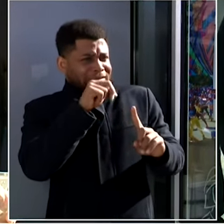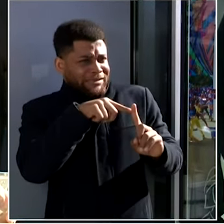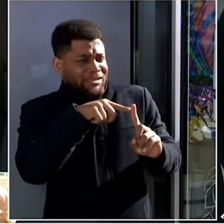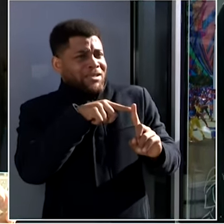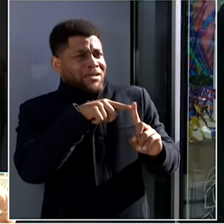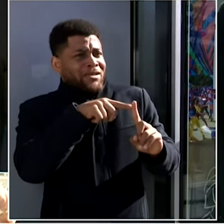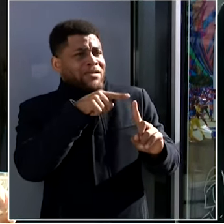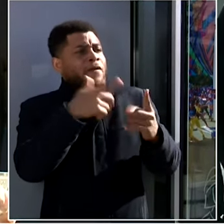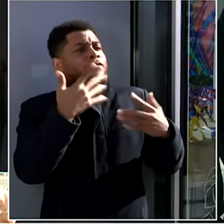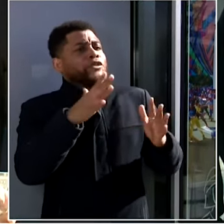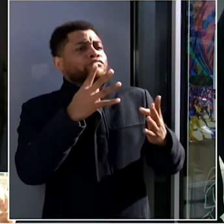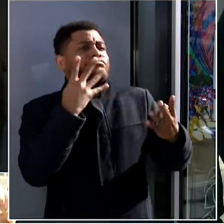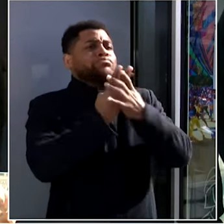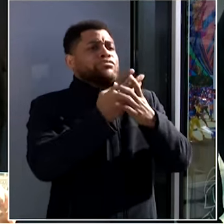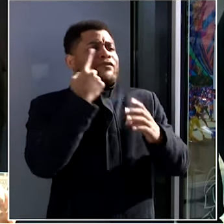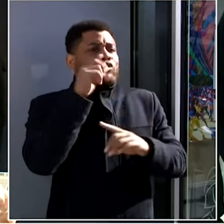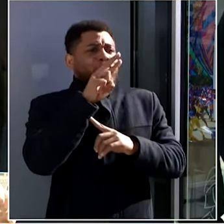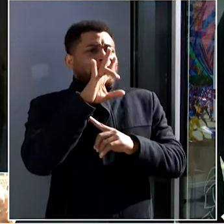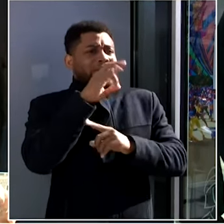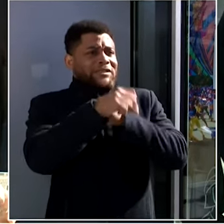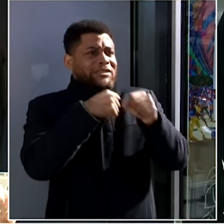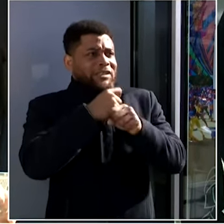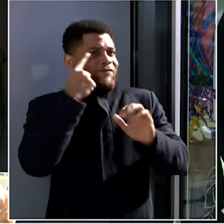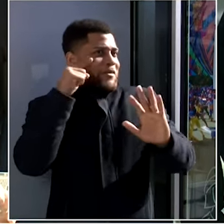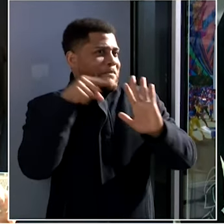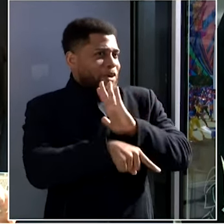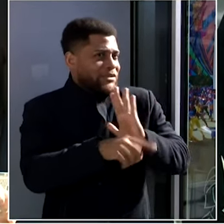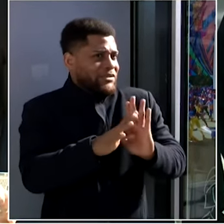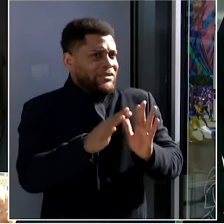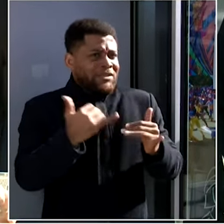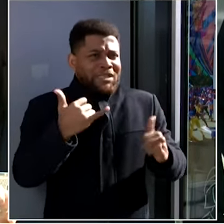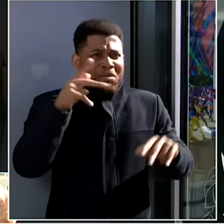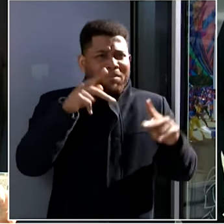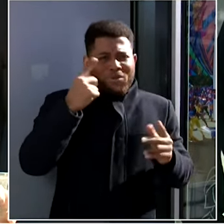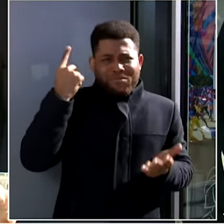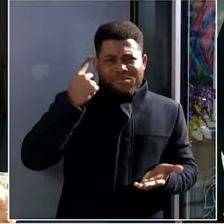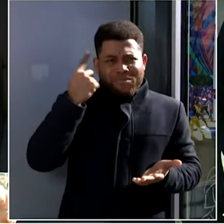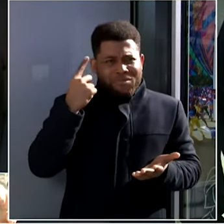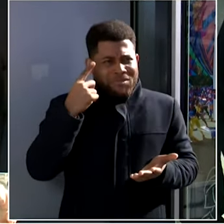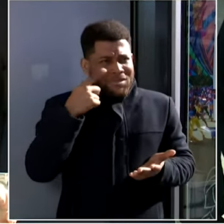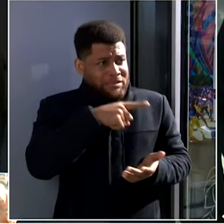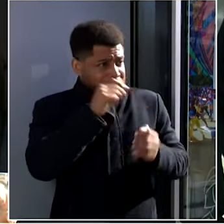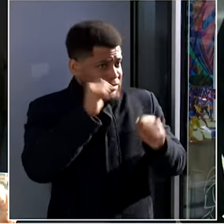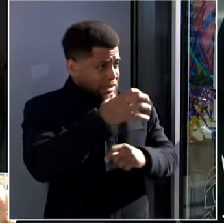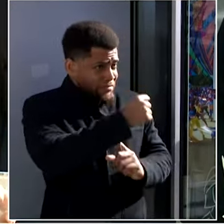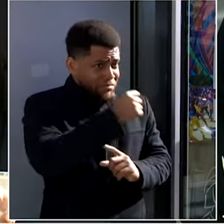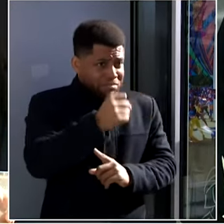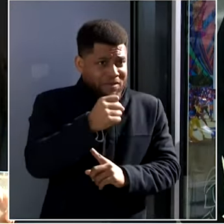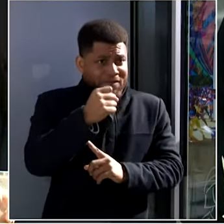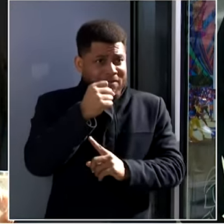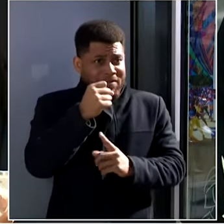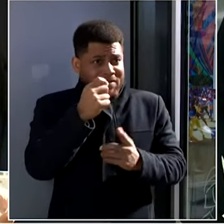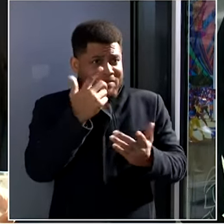murder, and the U.S. attorney has argued against his nomination, calling his integrity into question, saying he'd be an advocate for lesser sentences